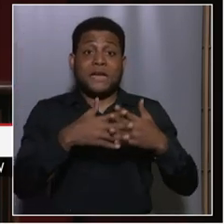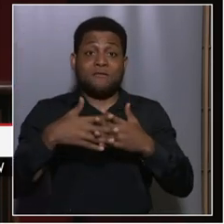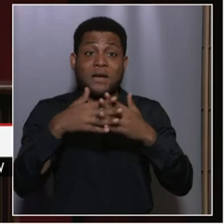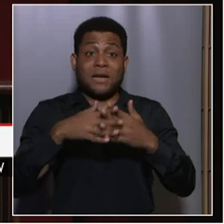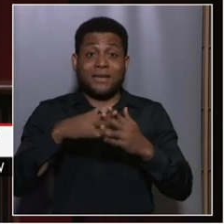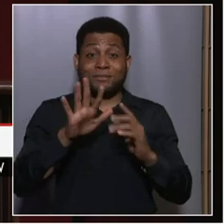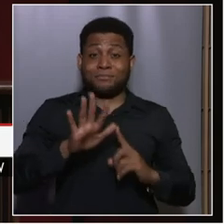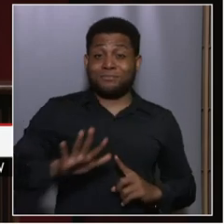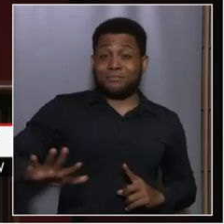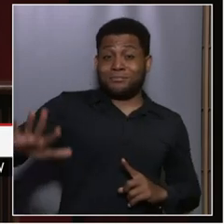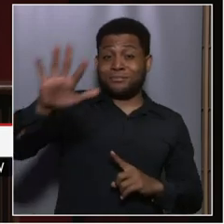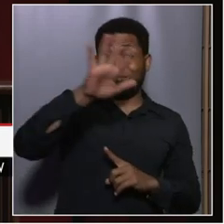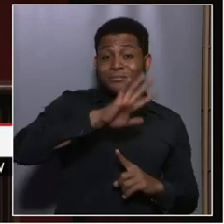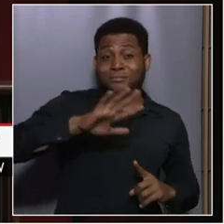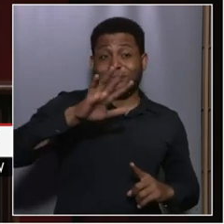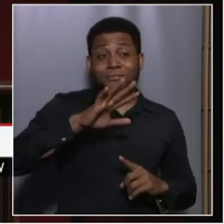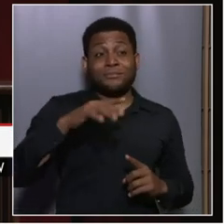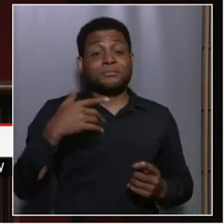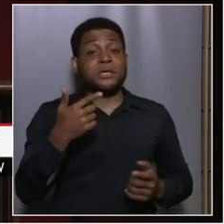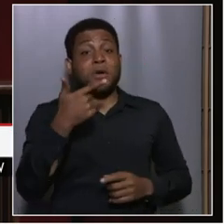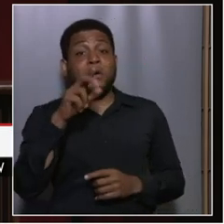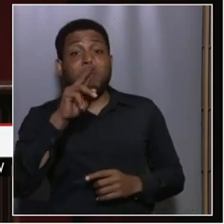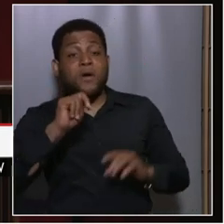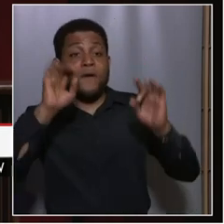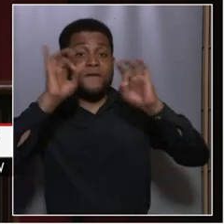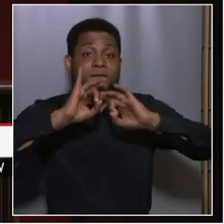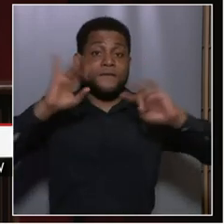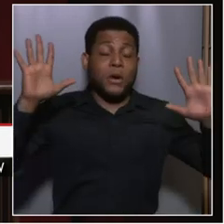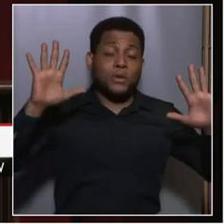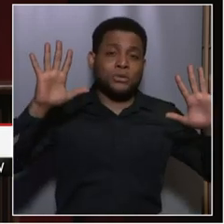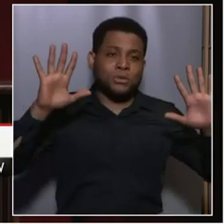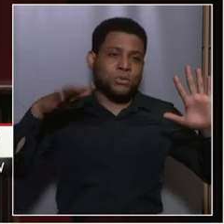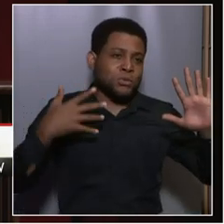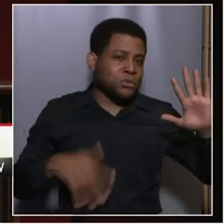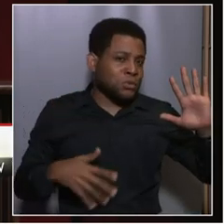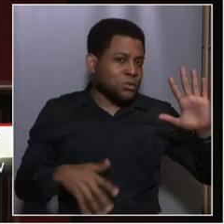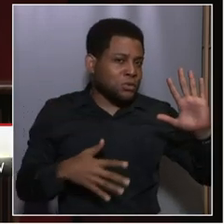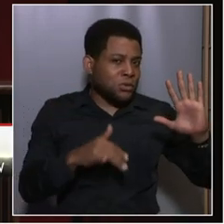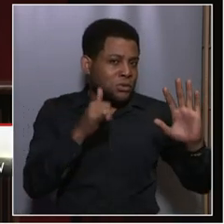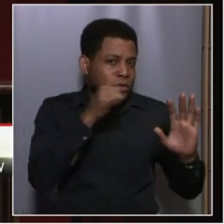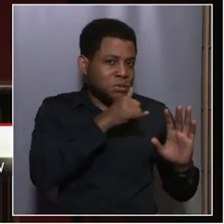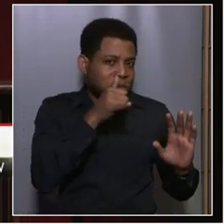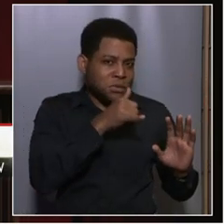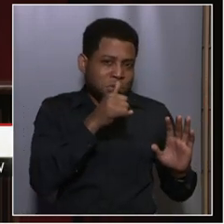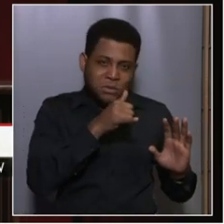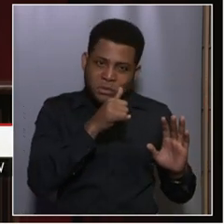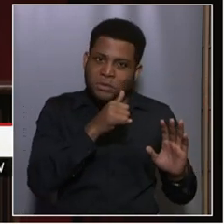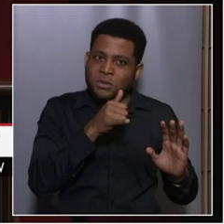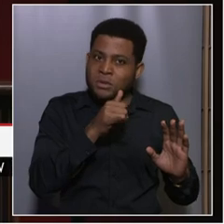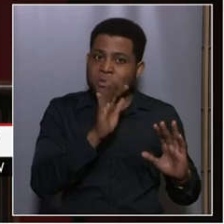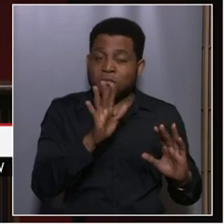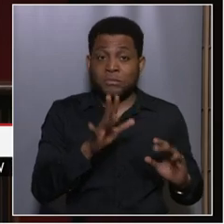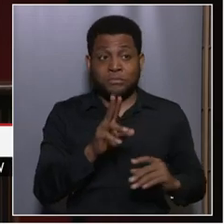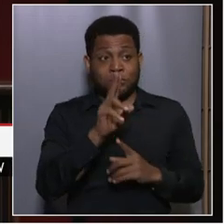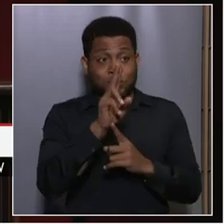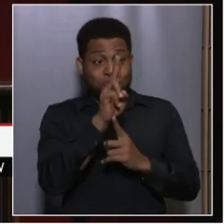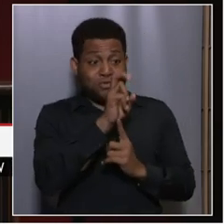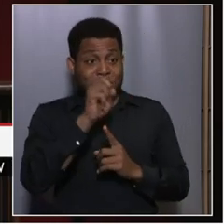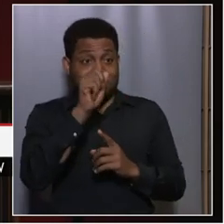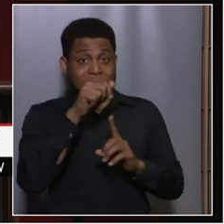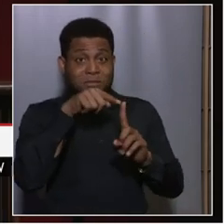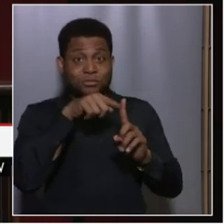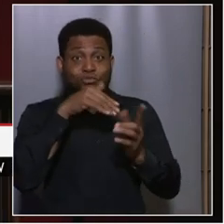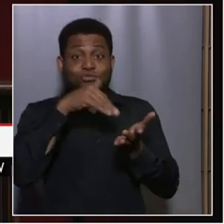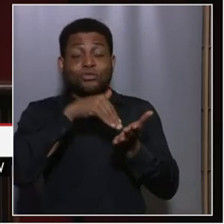levels, and that it has been declared by the Surgeon General a public health emergency. Well, we've been operating in